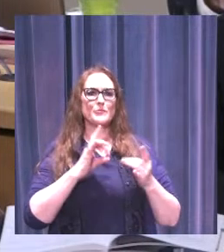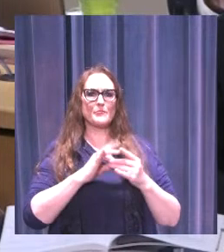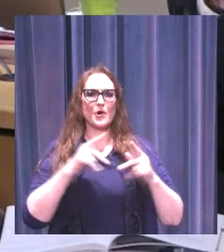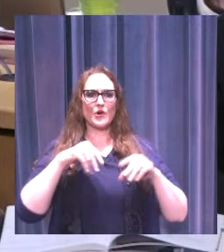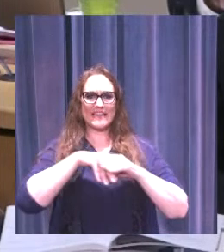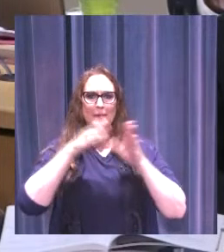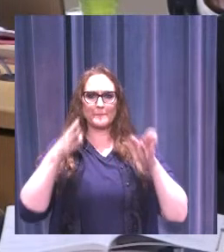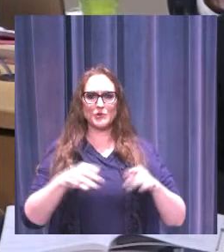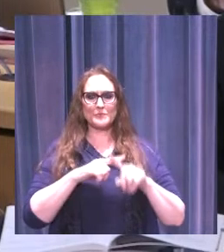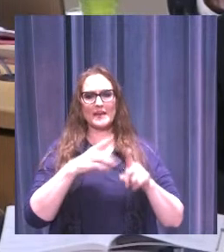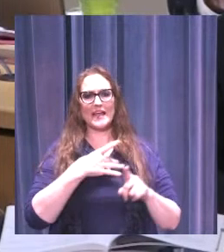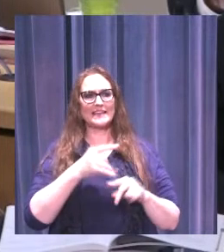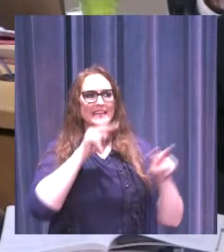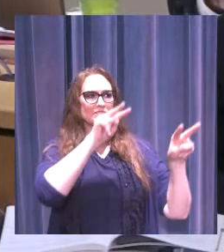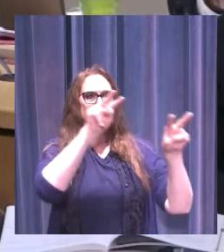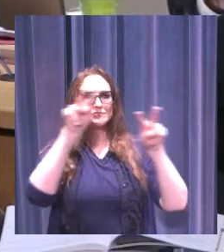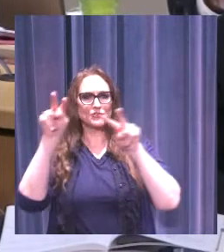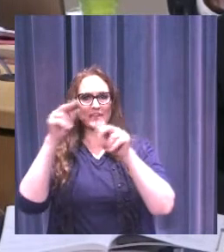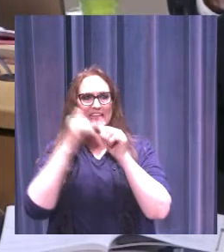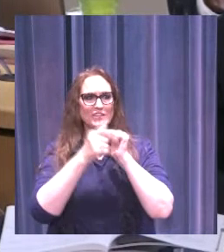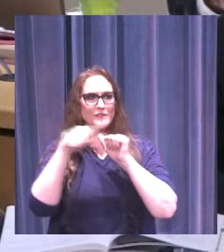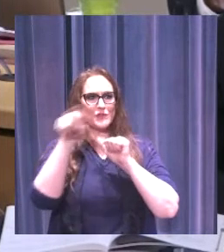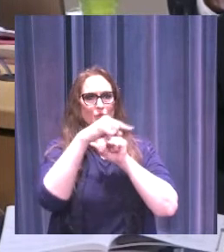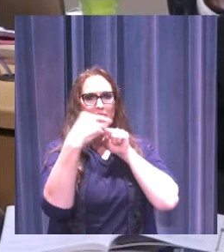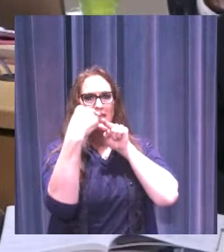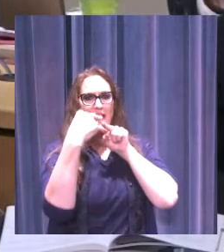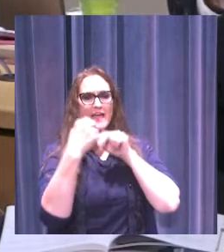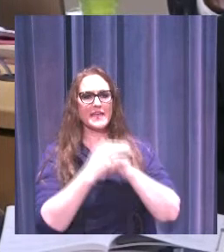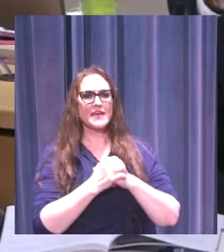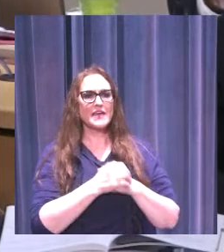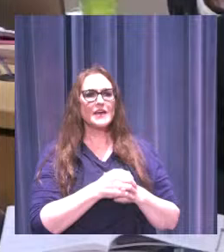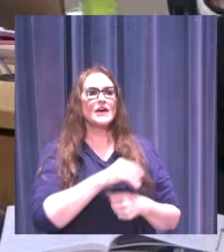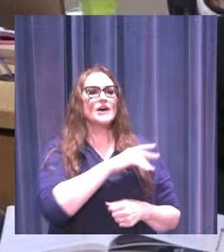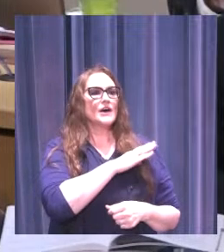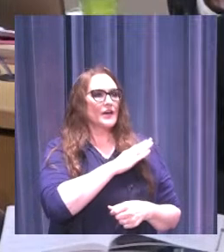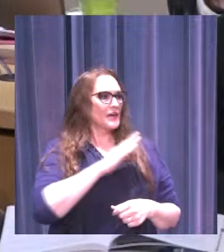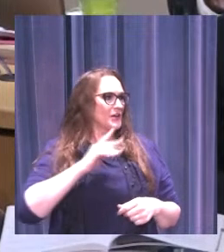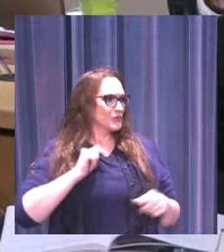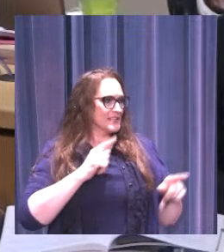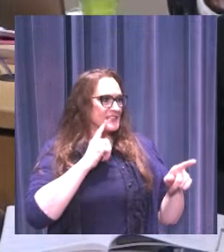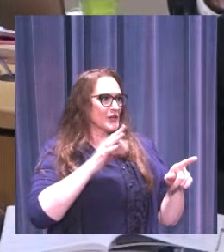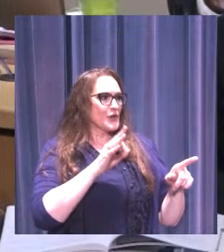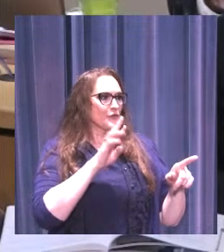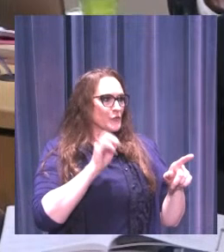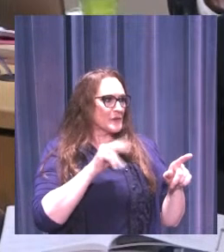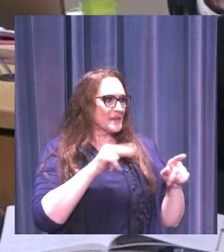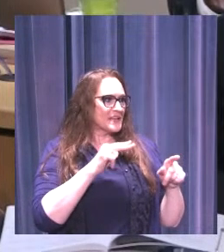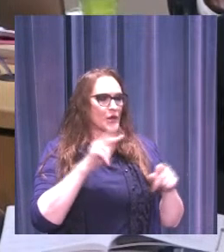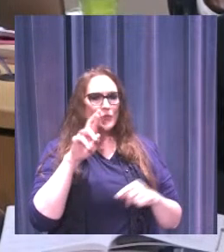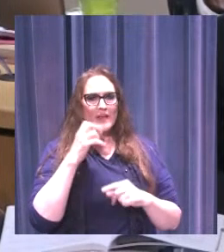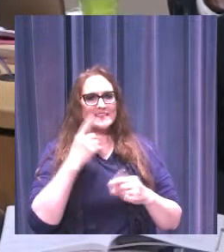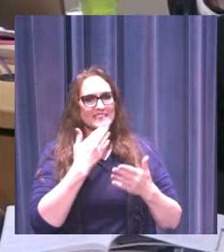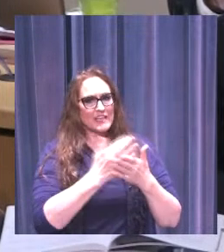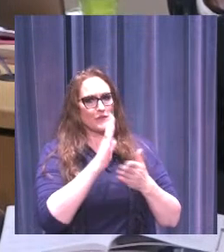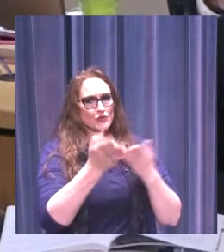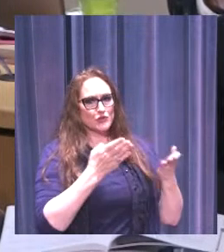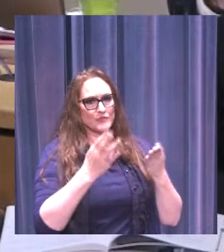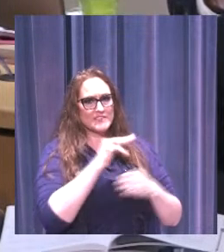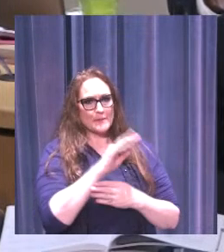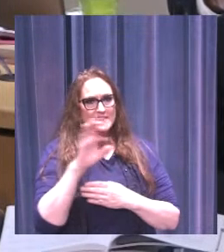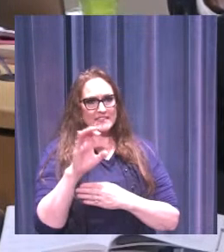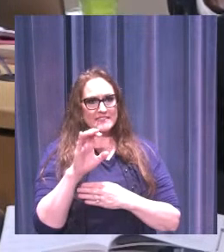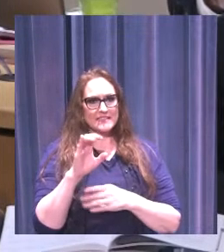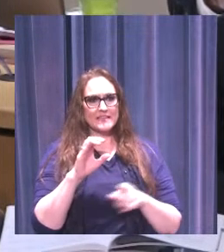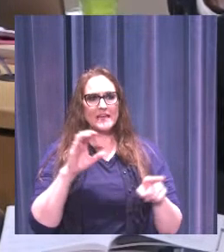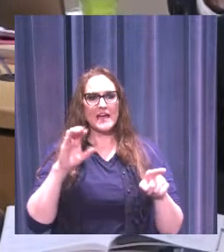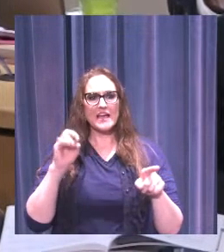but I'd like to look at each of you in the eye. Trustee Freeman and Reyes, to thank you for your sincere service to Mott Community College, and Trustee